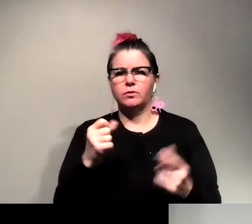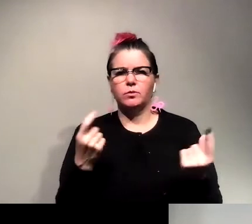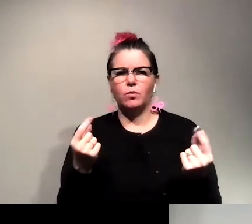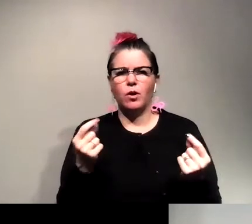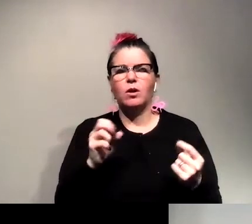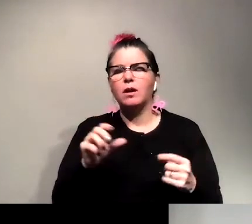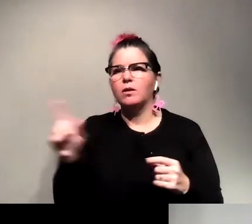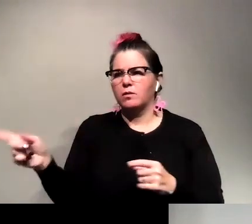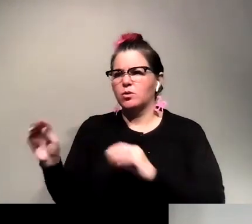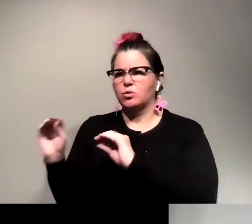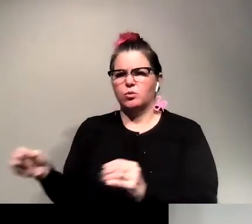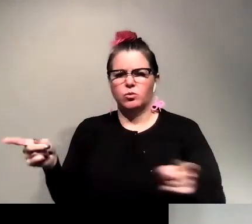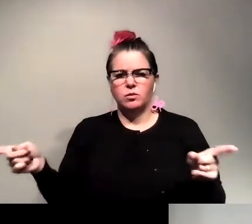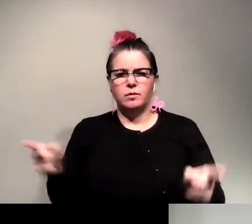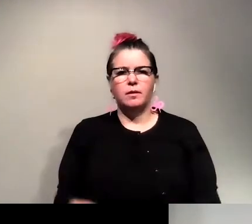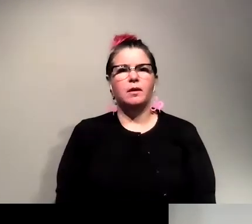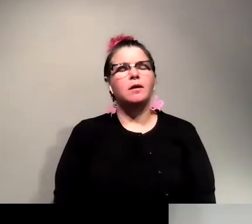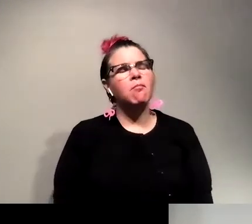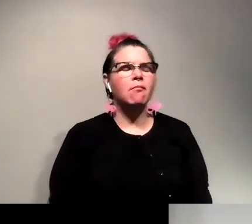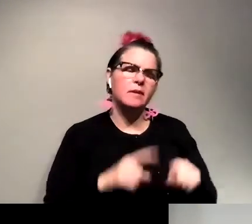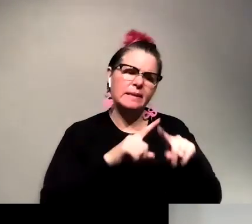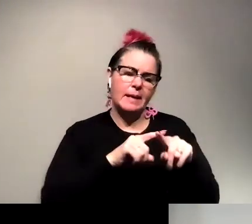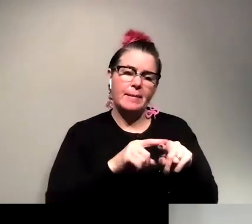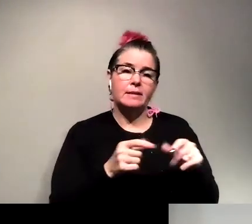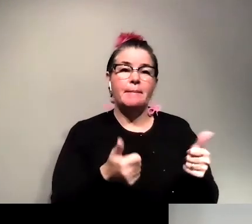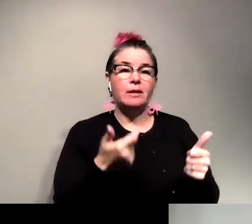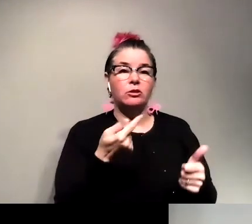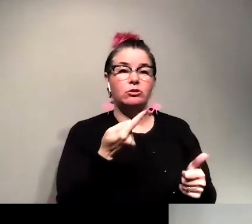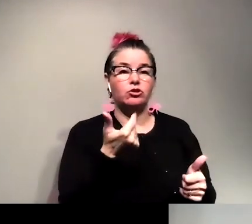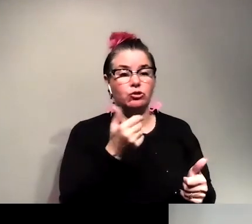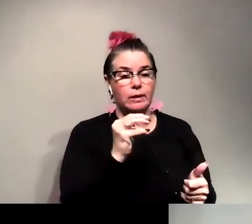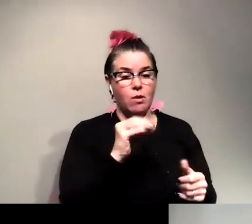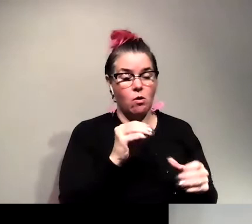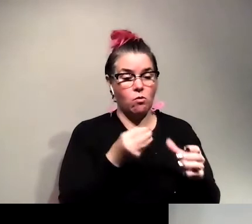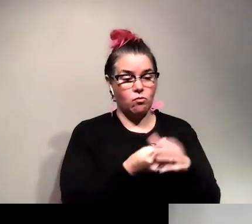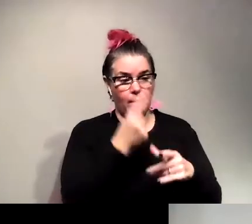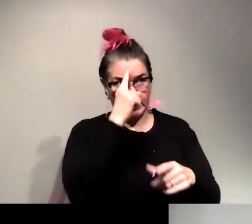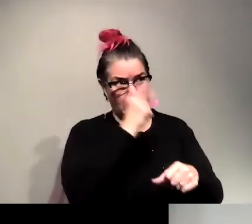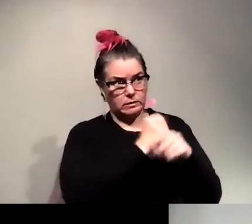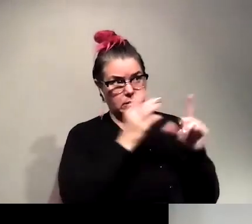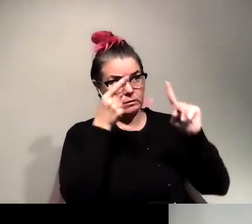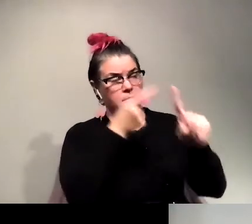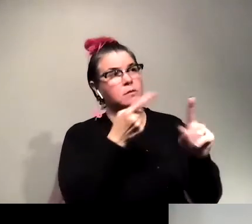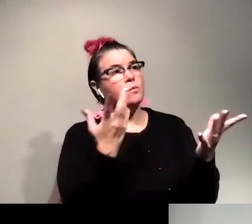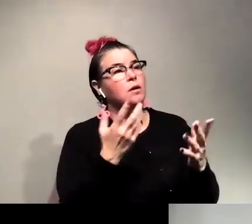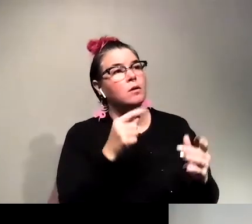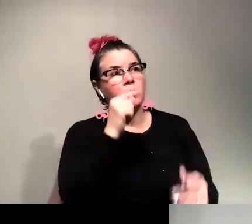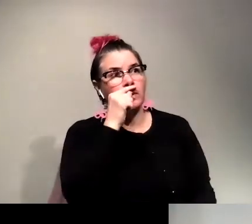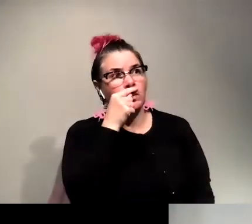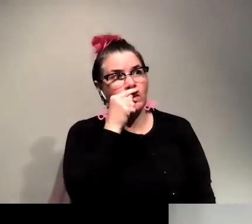thing? I think it really depends, but the big GMO crops that I think of would be things like